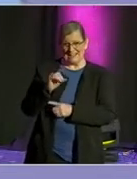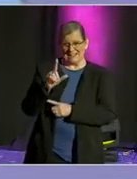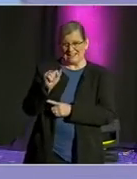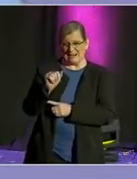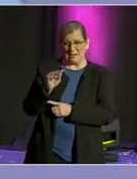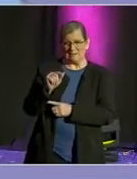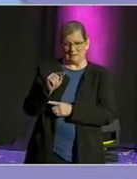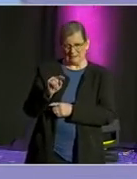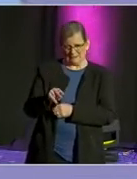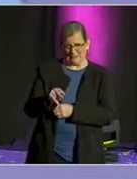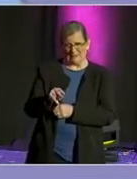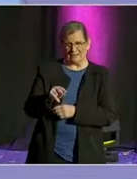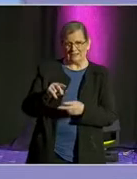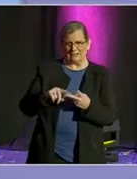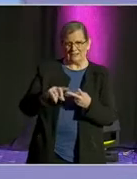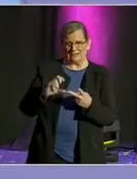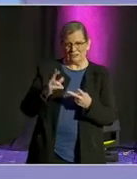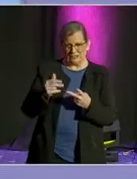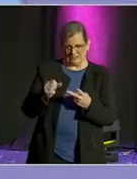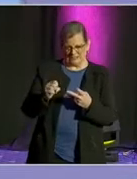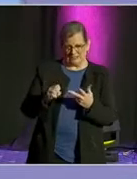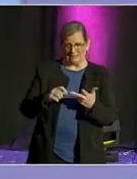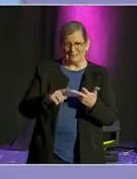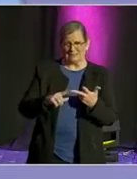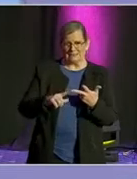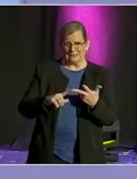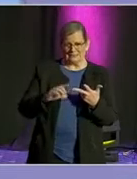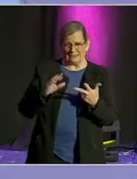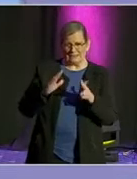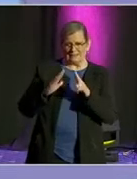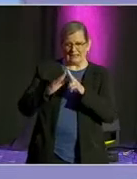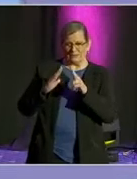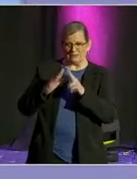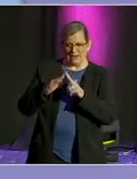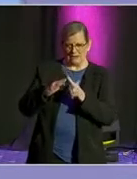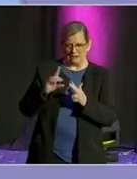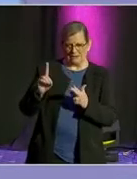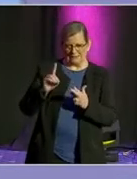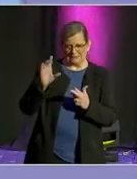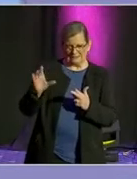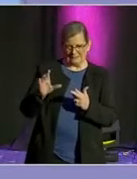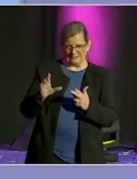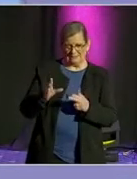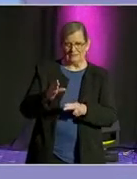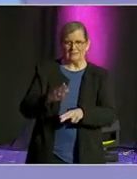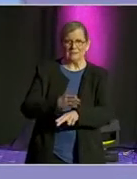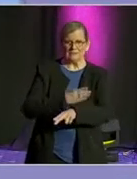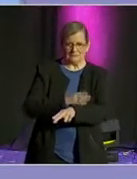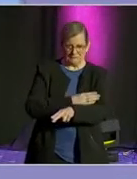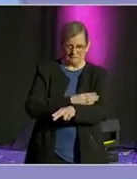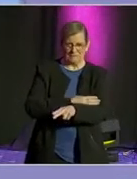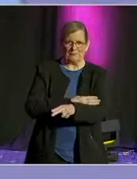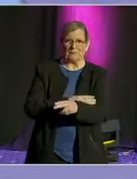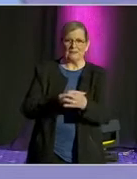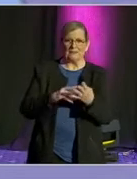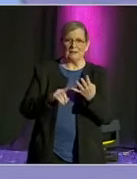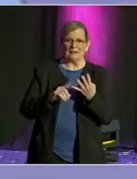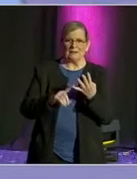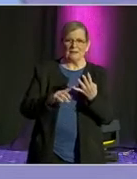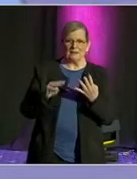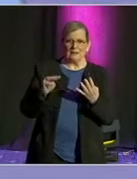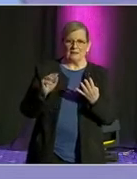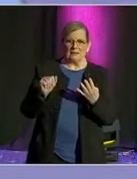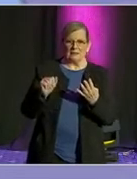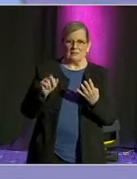sponsors Chase, Downtown DC Business Improvement District, and Mars Incorporated. Thank you to Otsuka